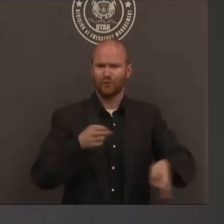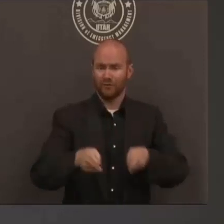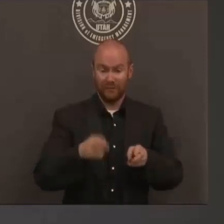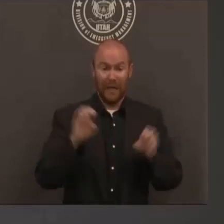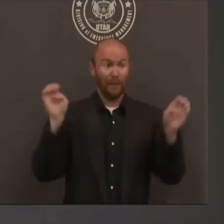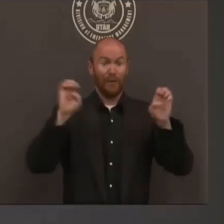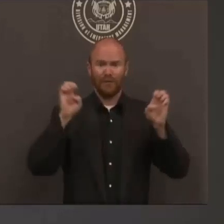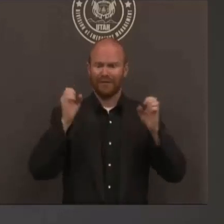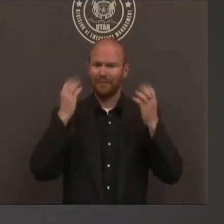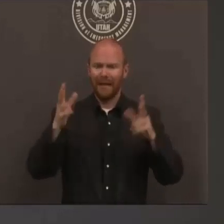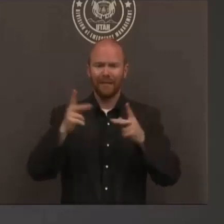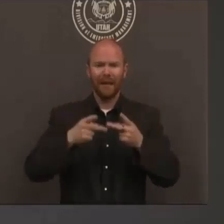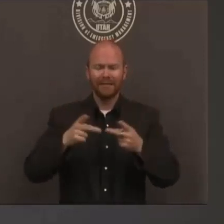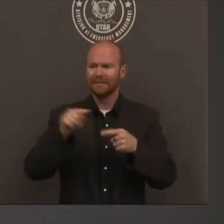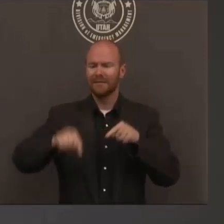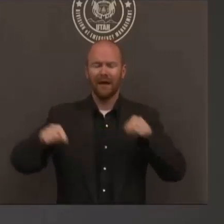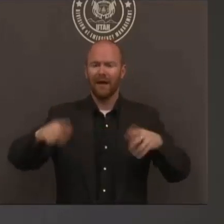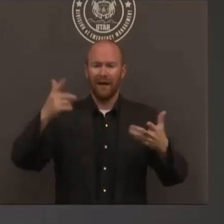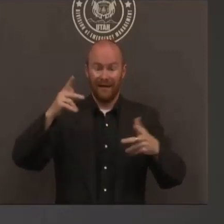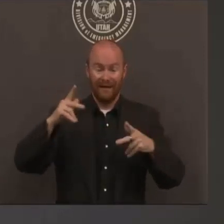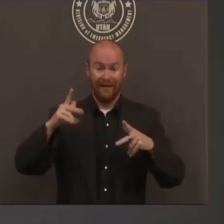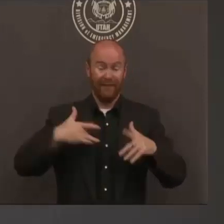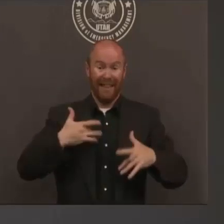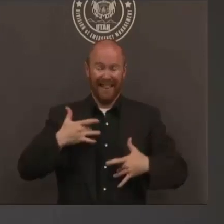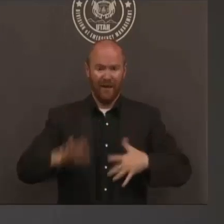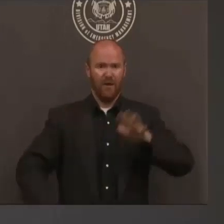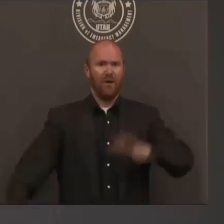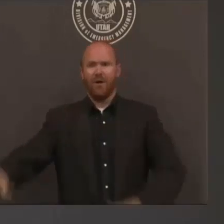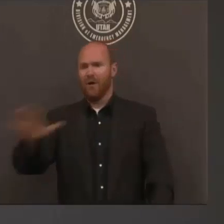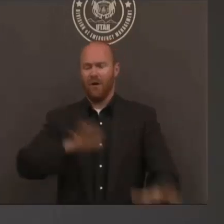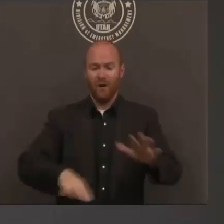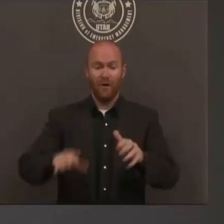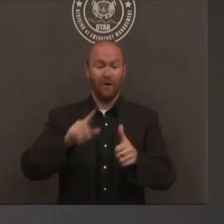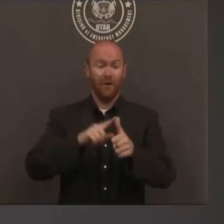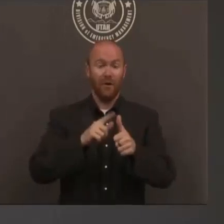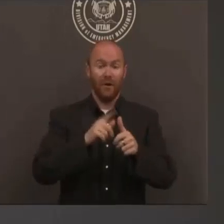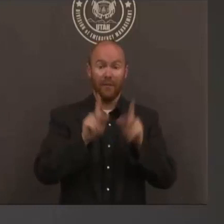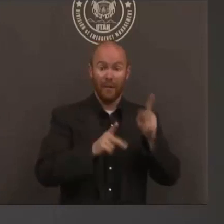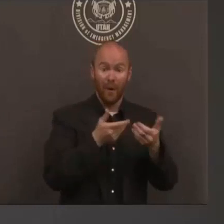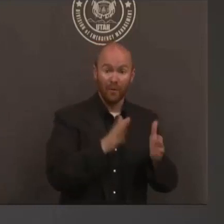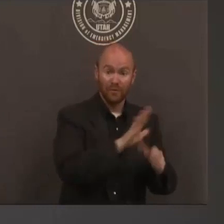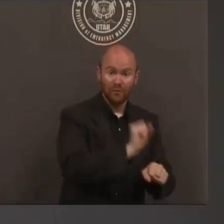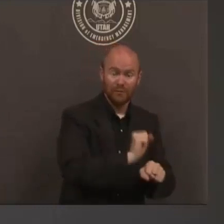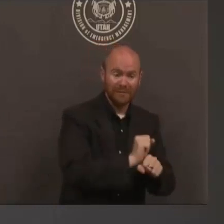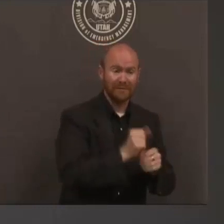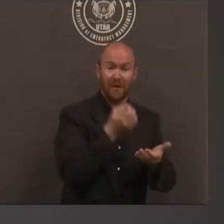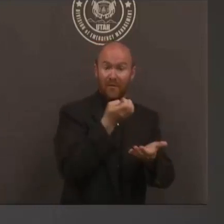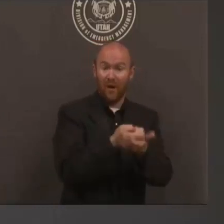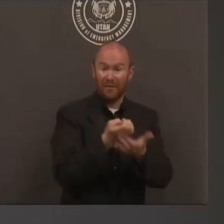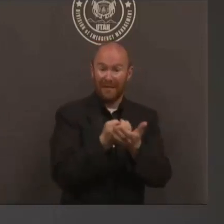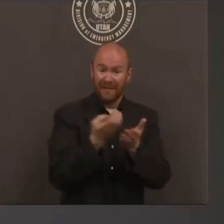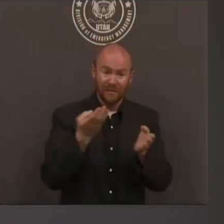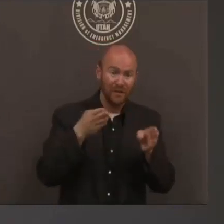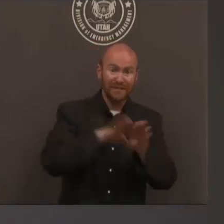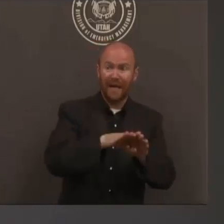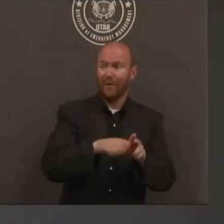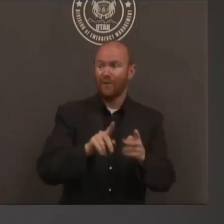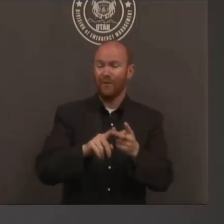emergency thing that's happened to us. We're in free fall with the economy and people losing their jobs and the economy shutting